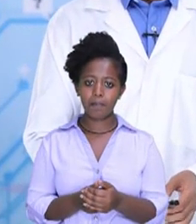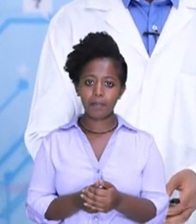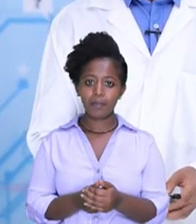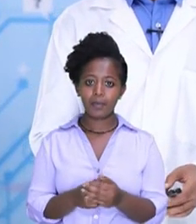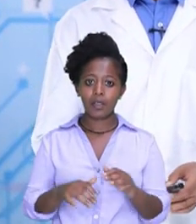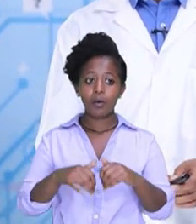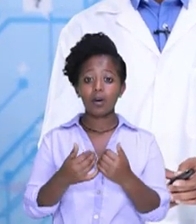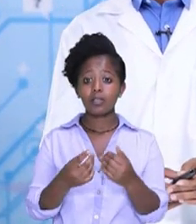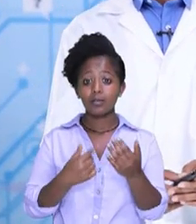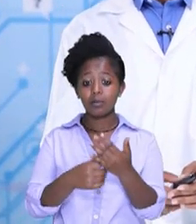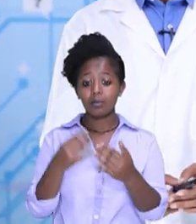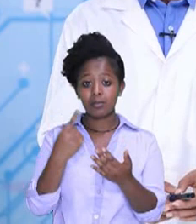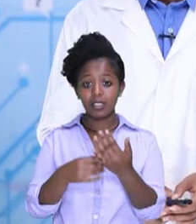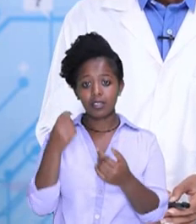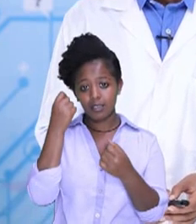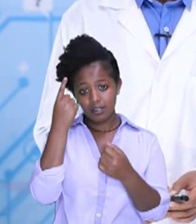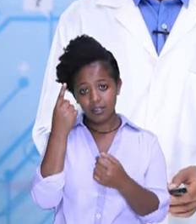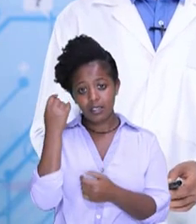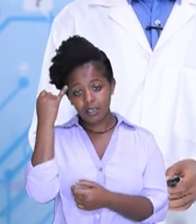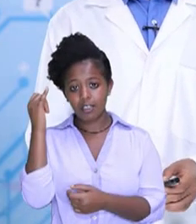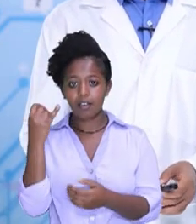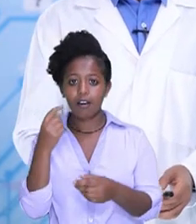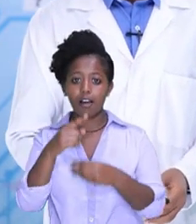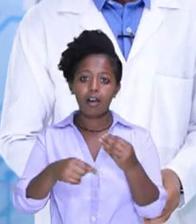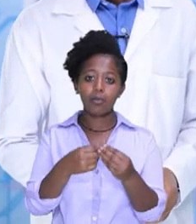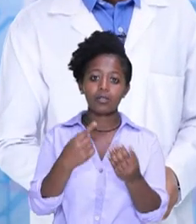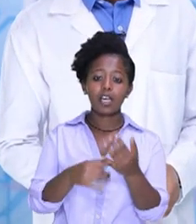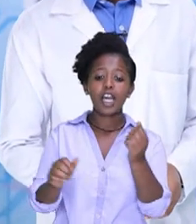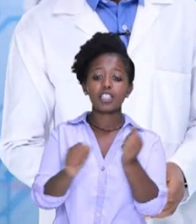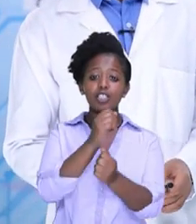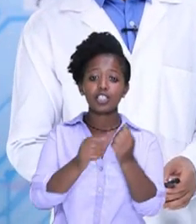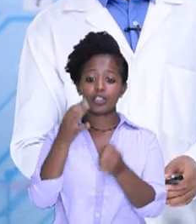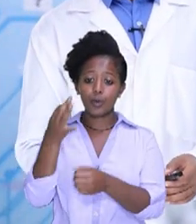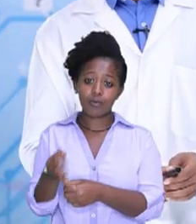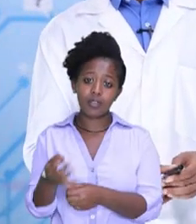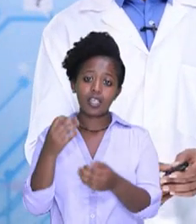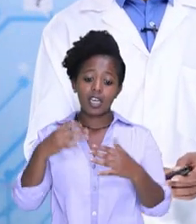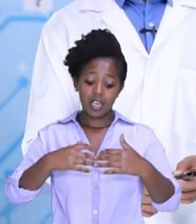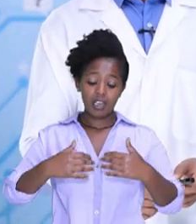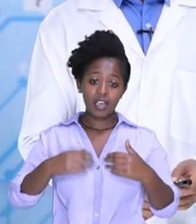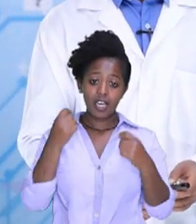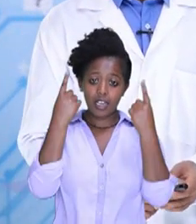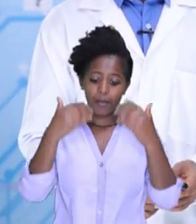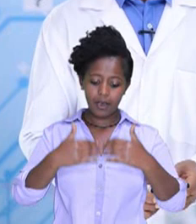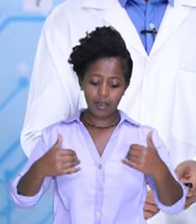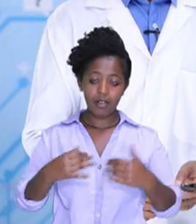What do you think about these factors which cause for the extinction of endemic animals of Ethiopia?